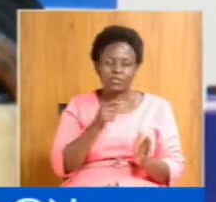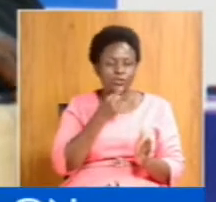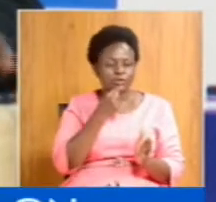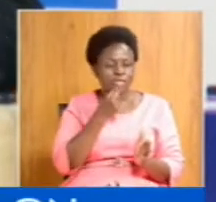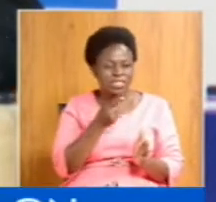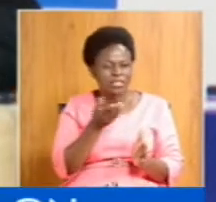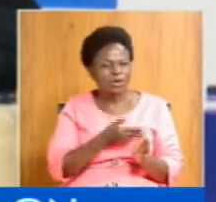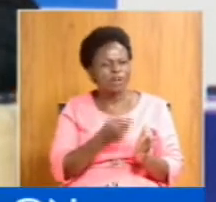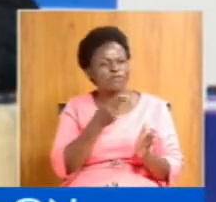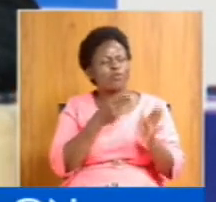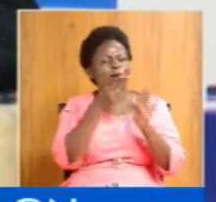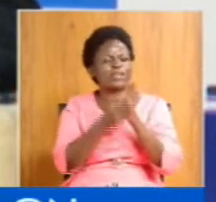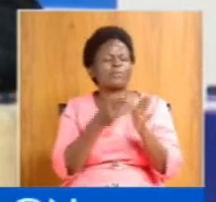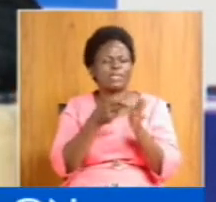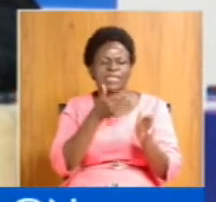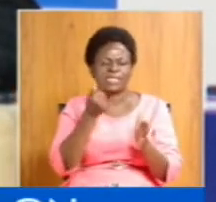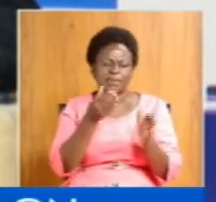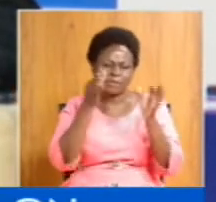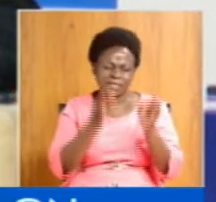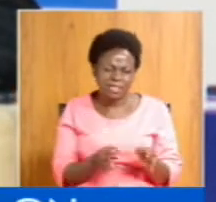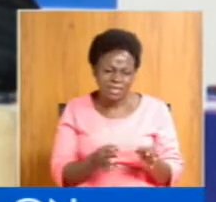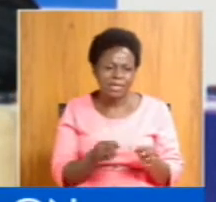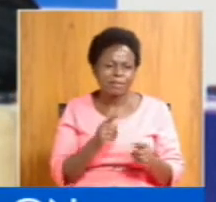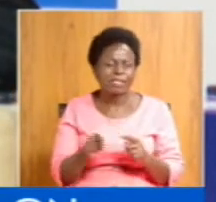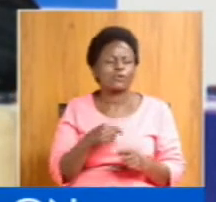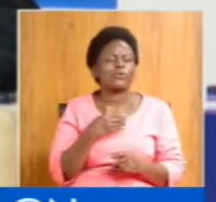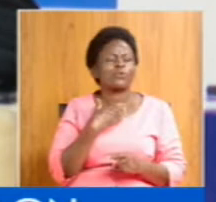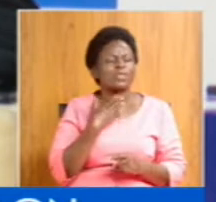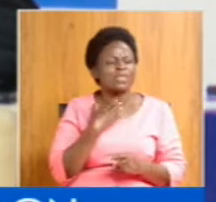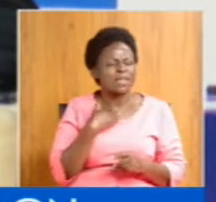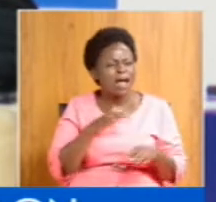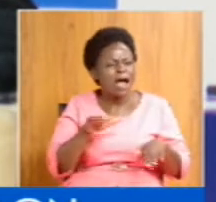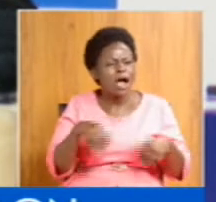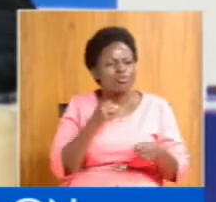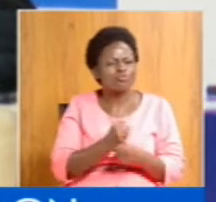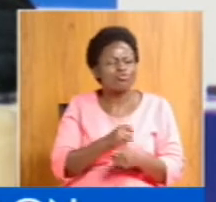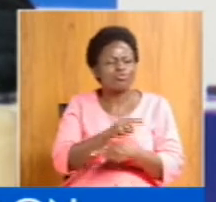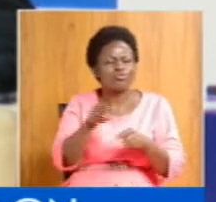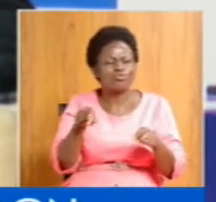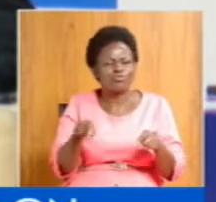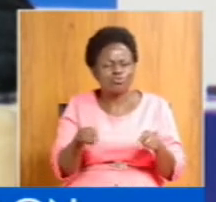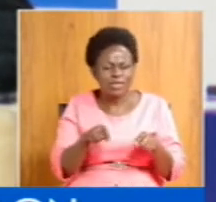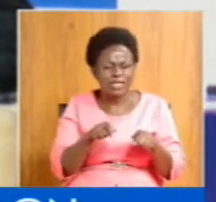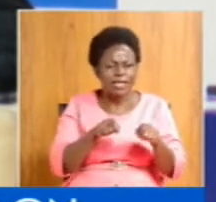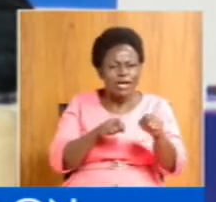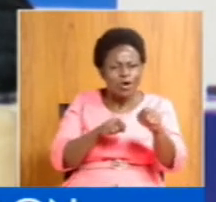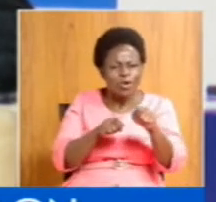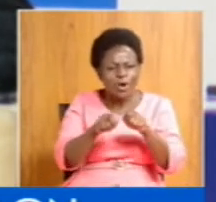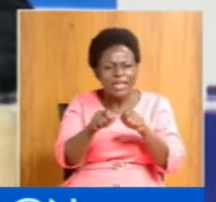to have one media is the best thing. But we need, how do we regulate,